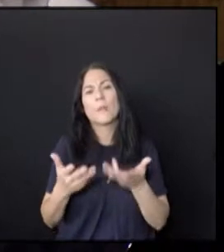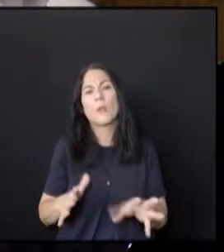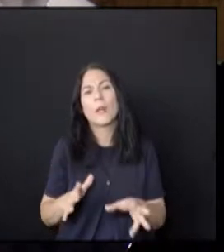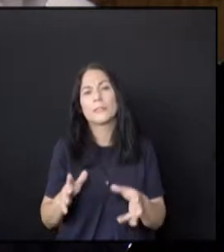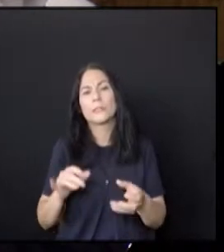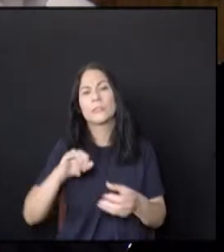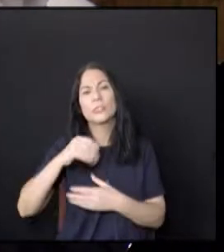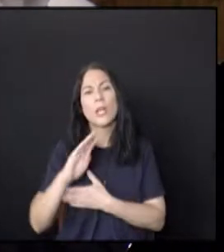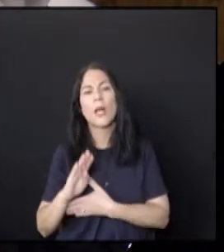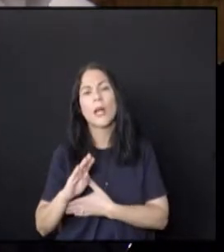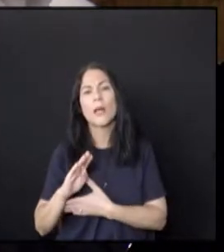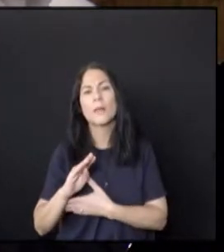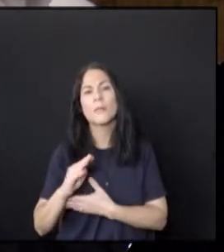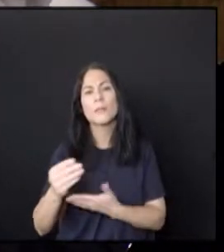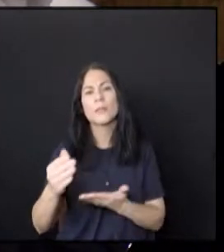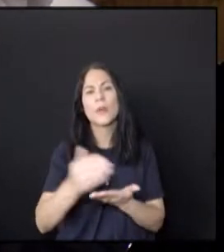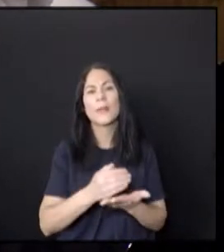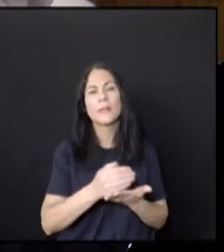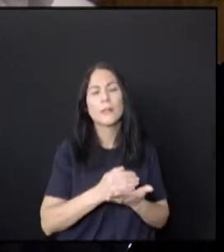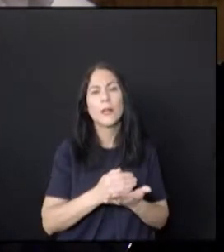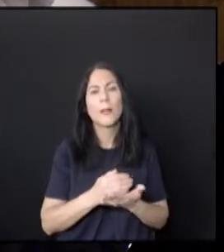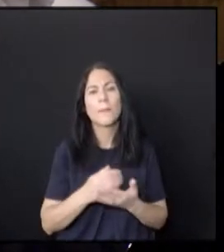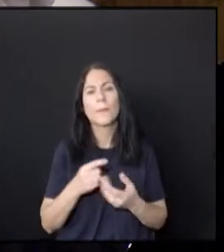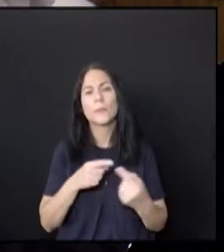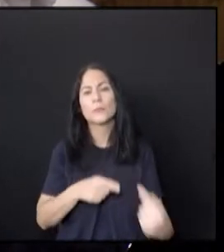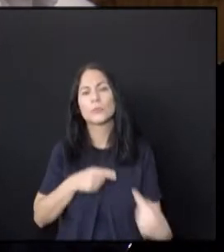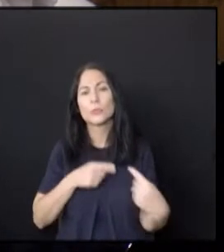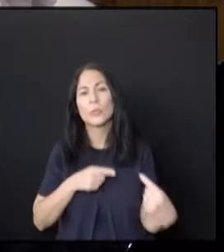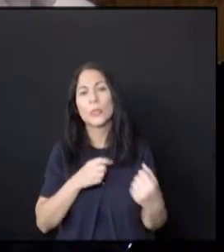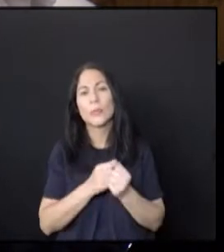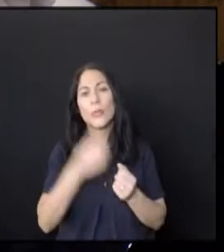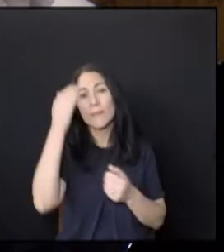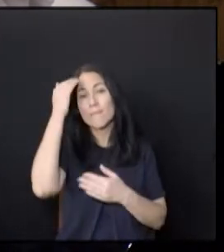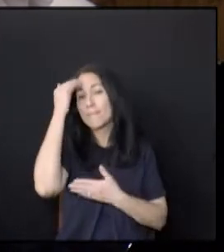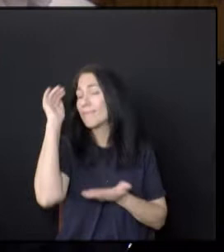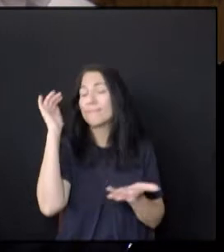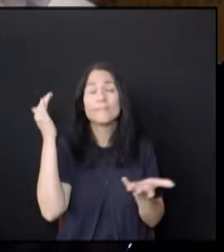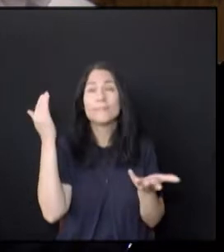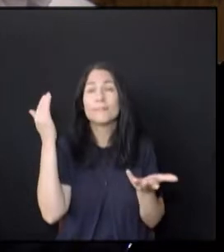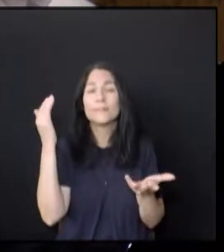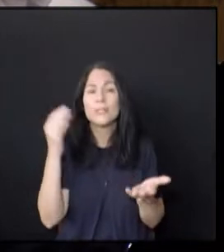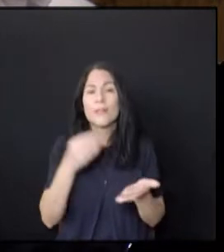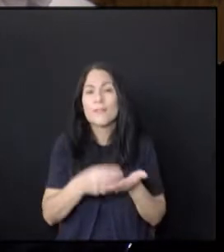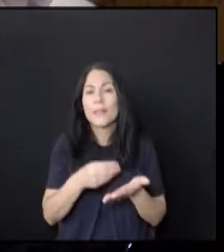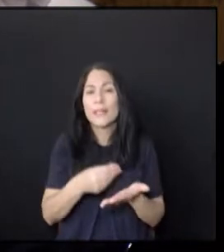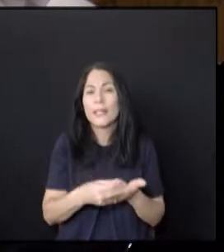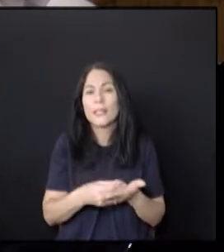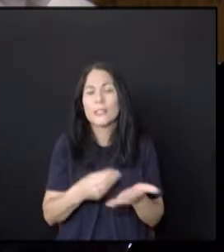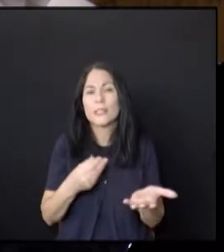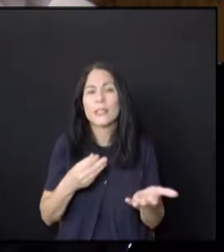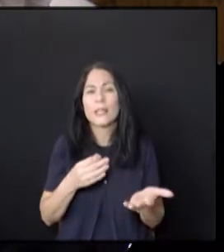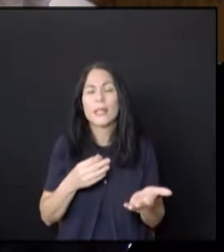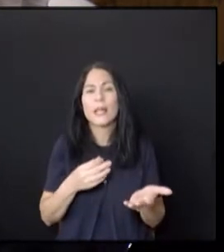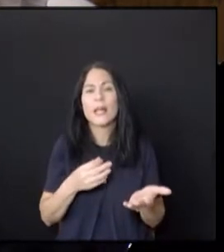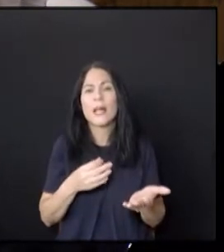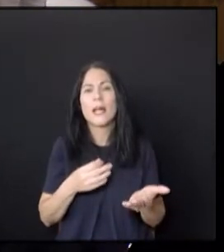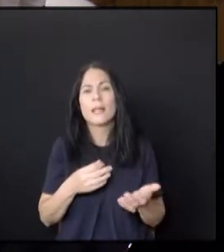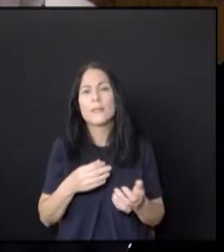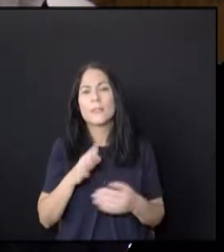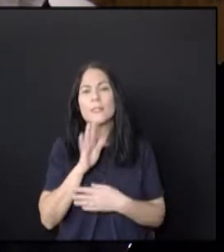income, who are struggling with the unknowns financially in this season. We speak out their